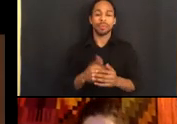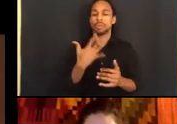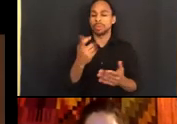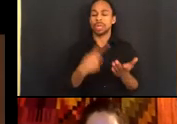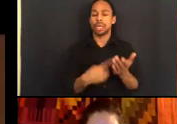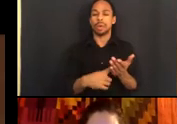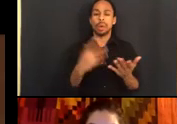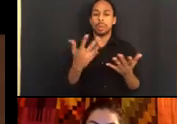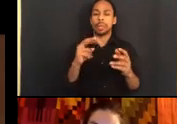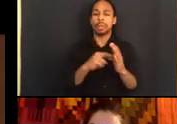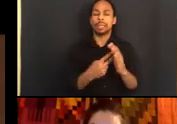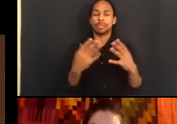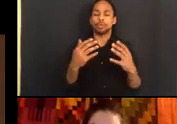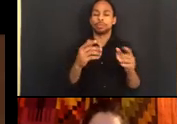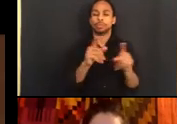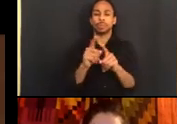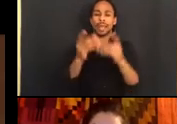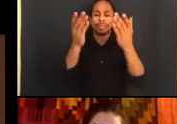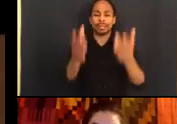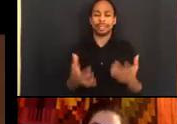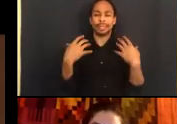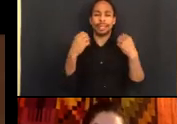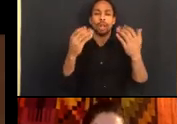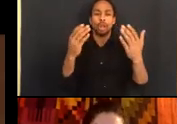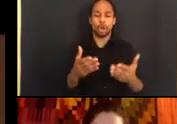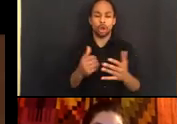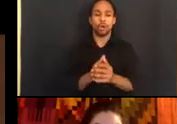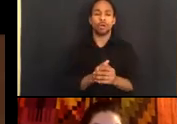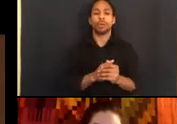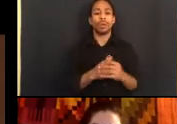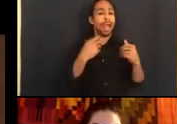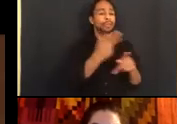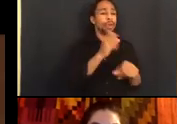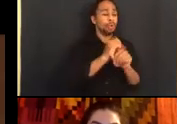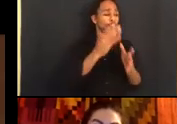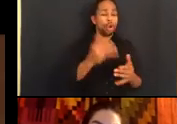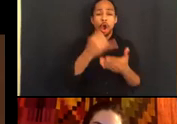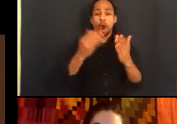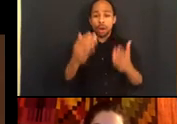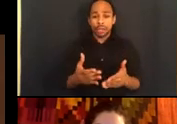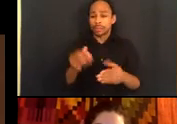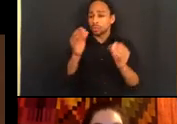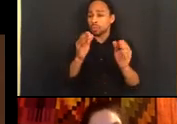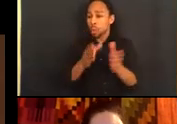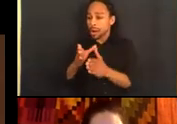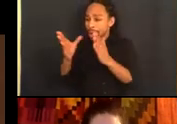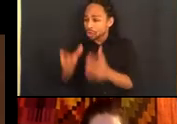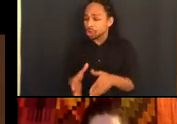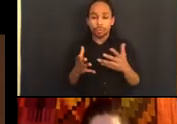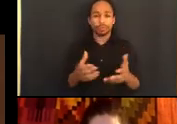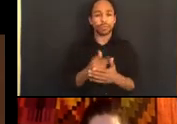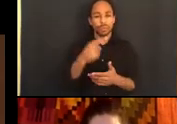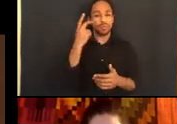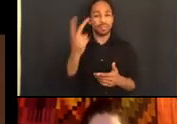community, whether as a healthcare worker, a caregiver, a grassroots organizer, an artist. We've seen a lot about the disproportionate impact